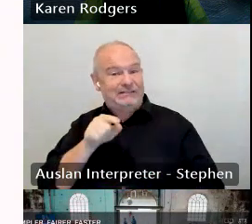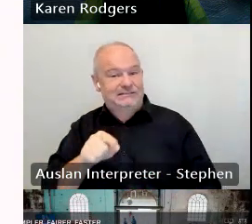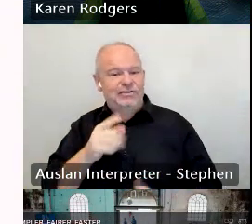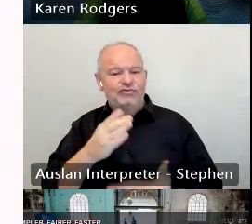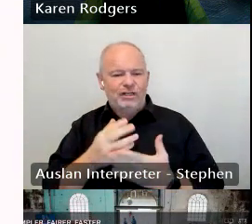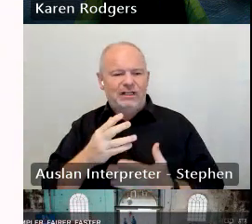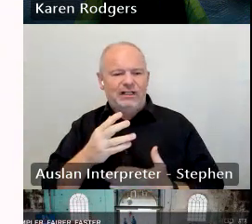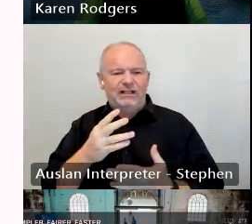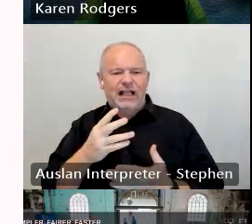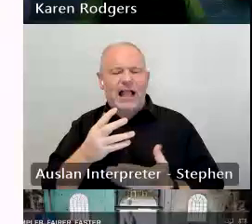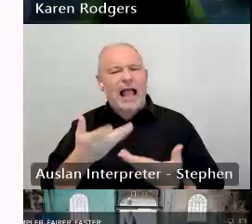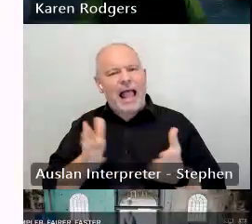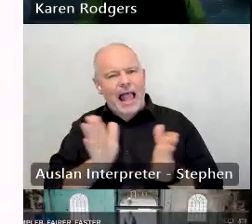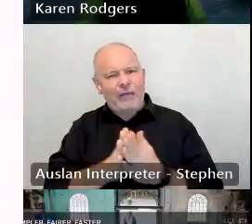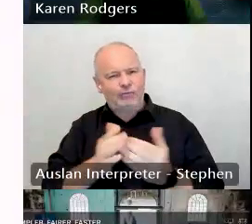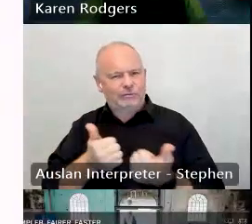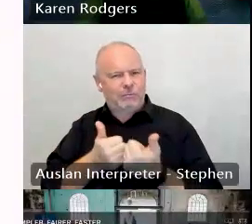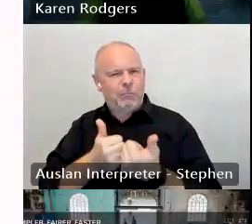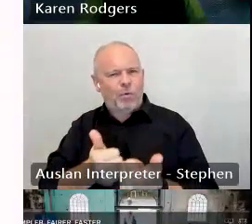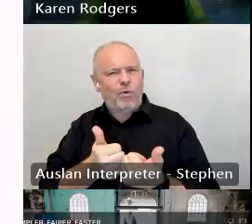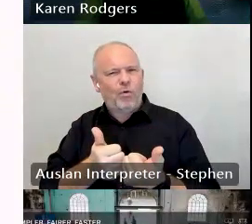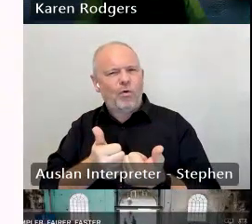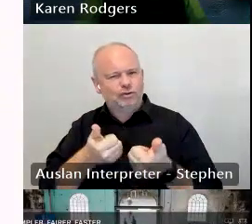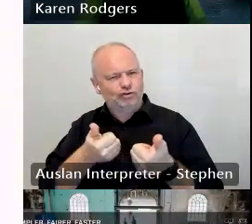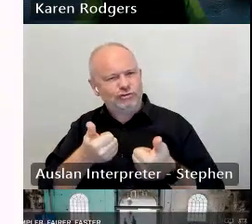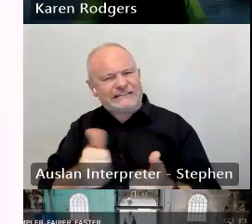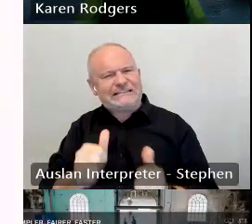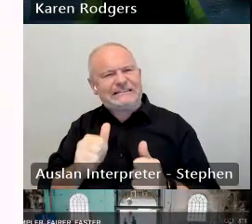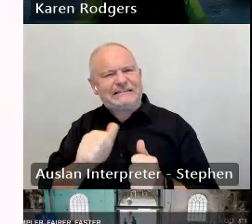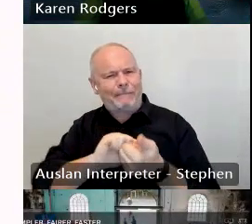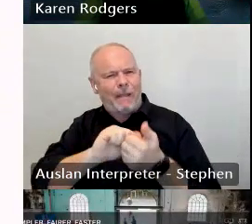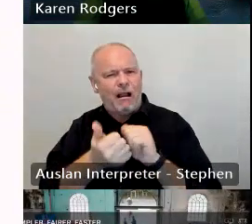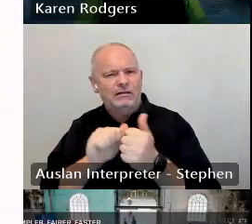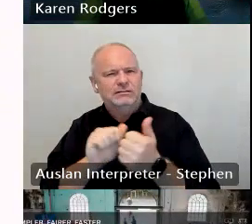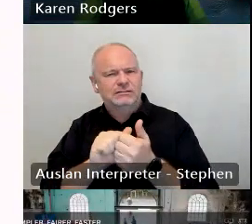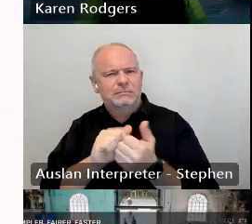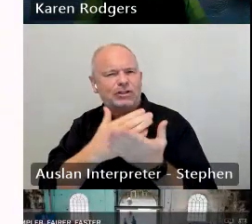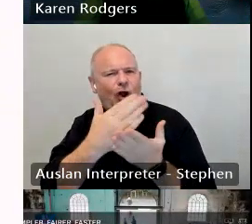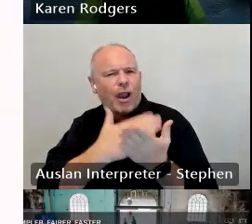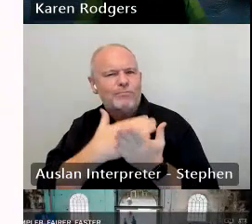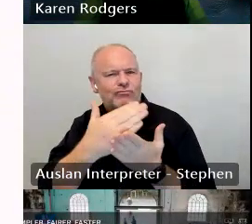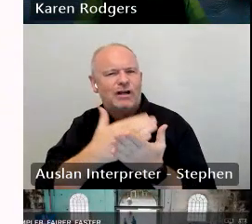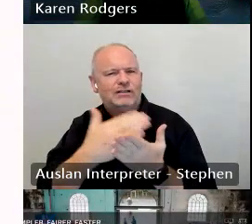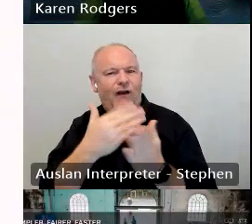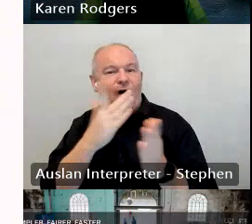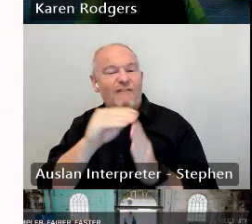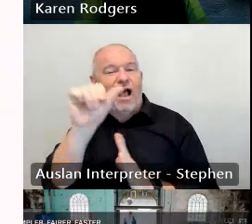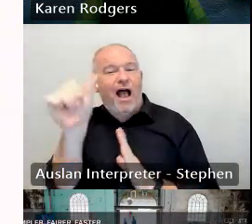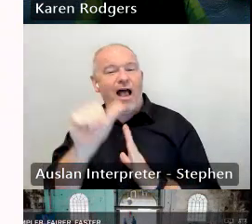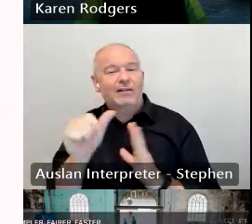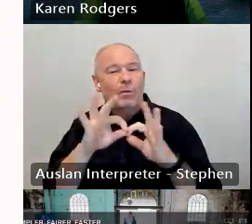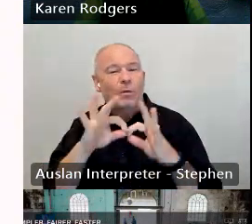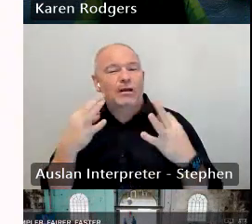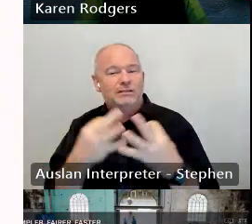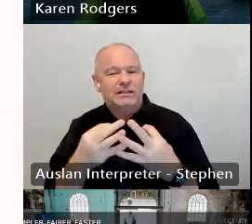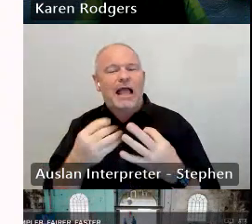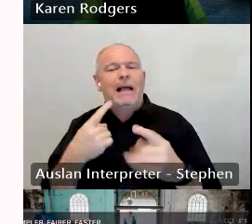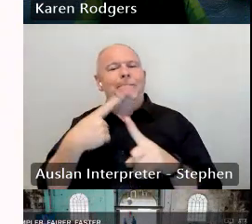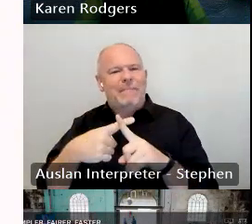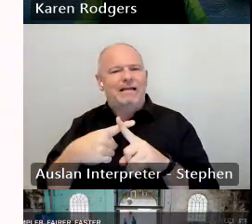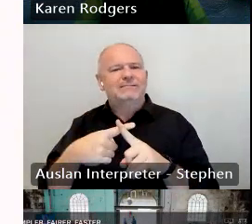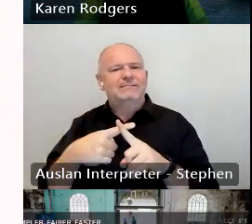at how we can support strategic partnerships and collaborations across arts organisations and